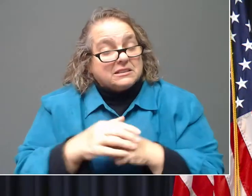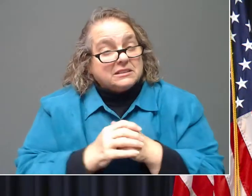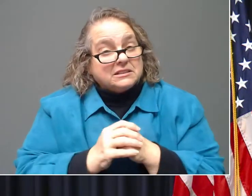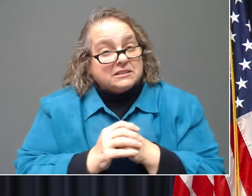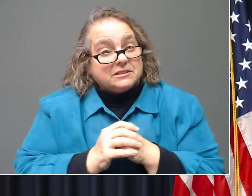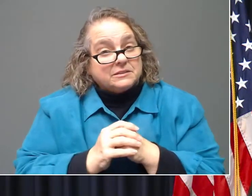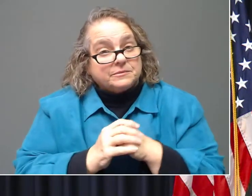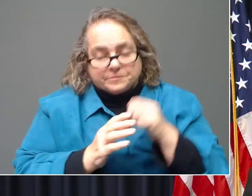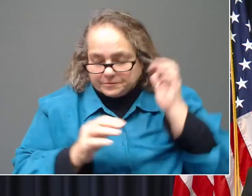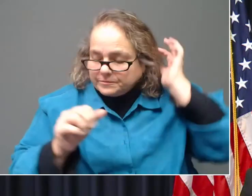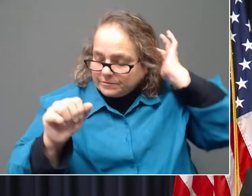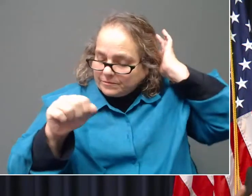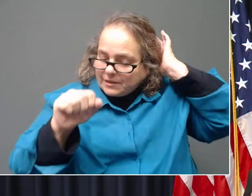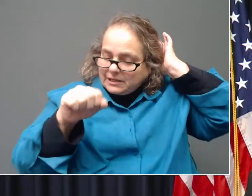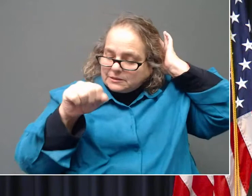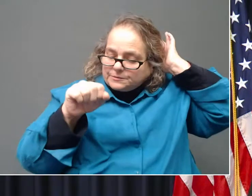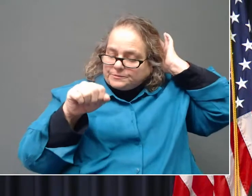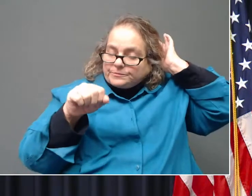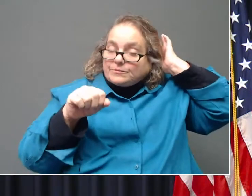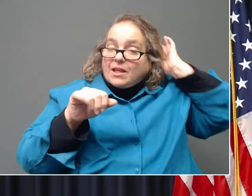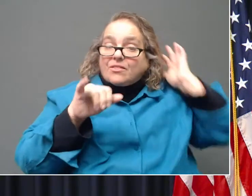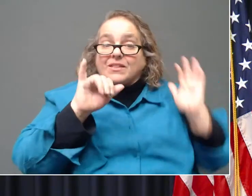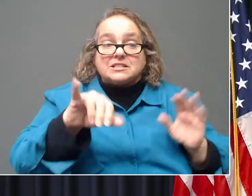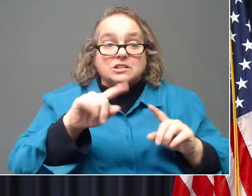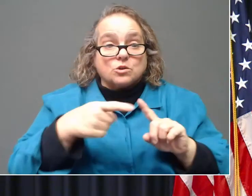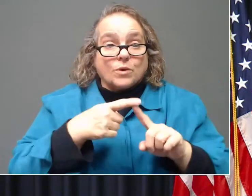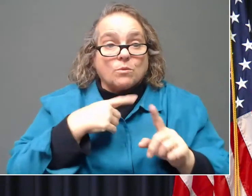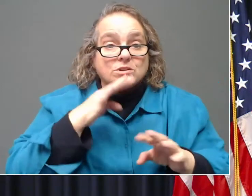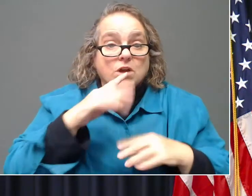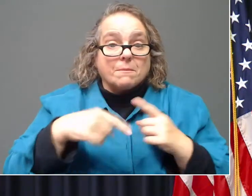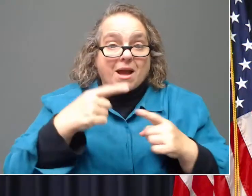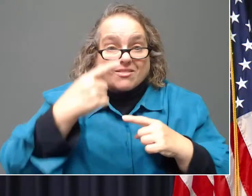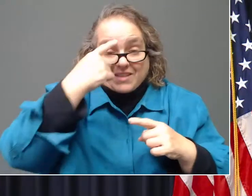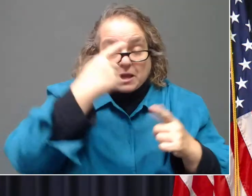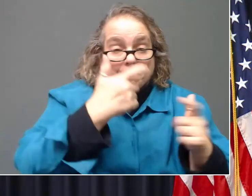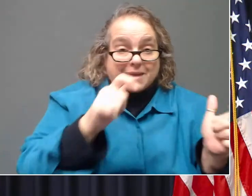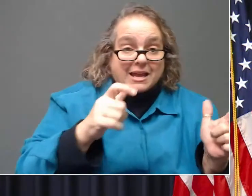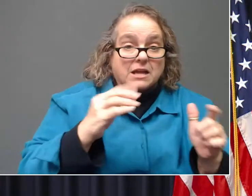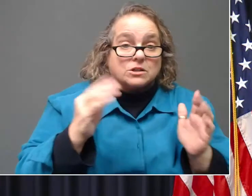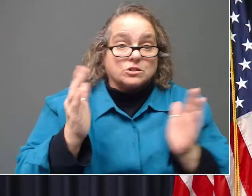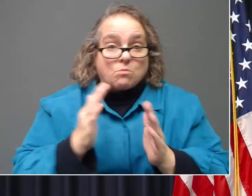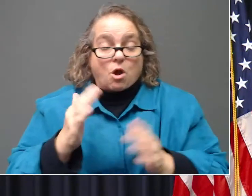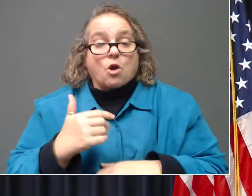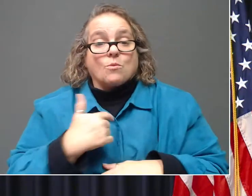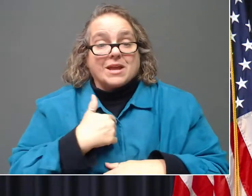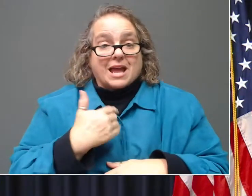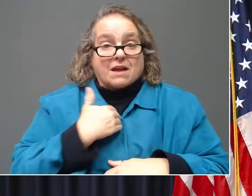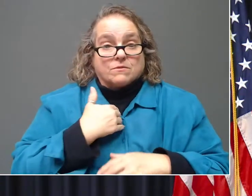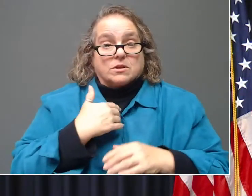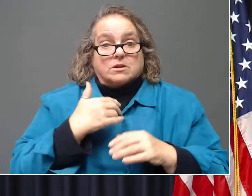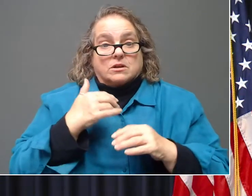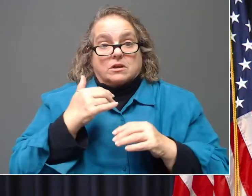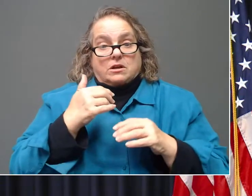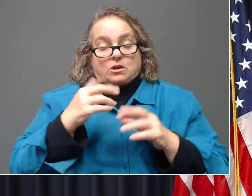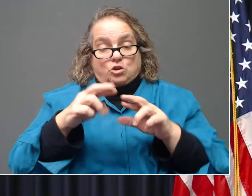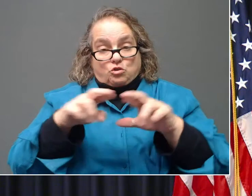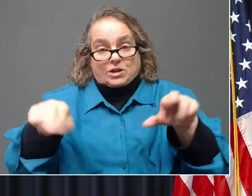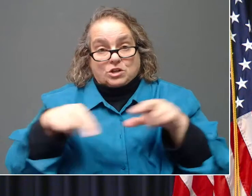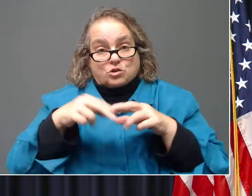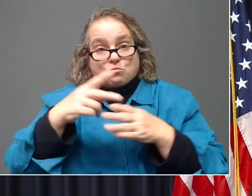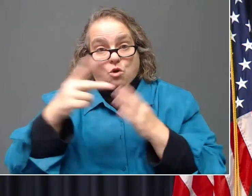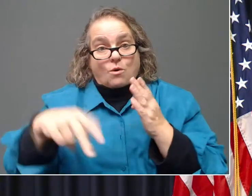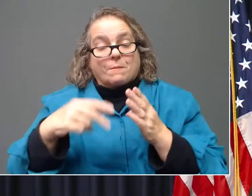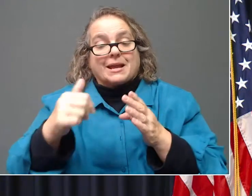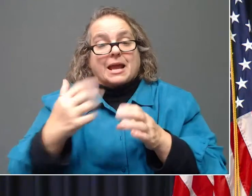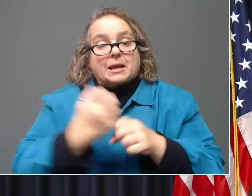Yes. This is when we talk about thinking big and thinking small. There's this regional program that can get a lot of people through.